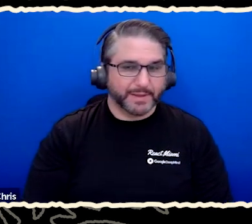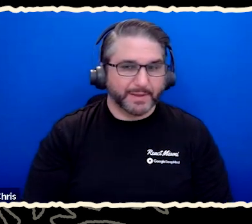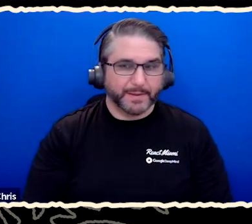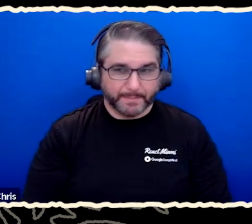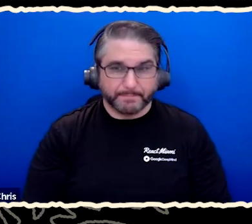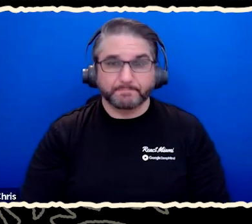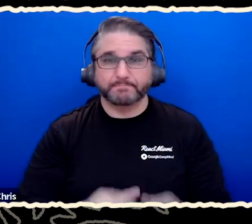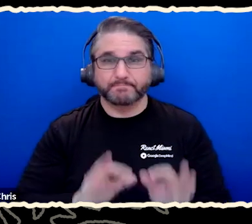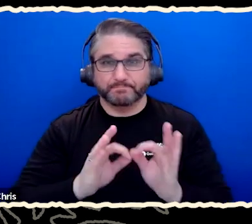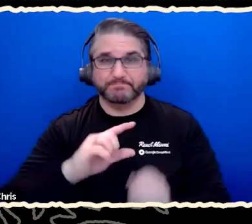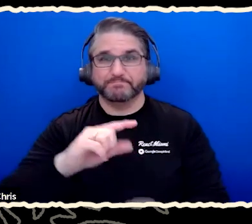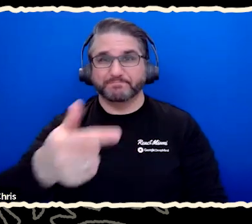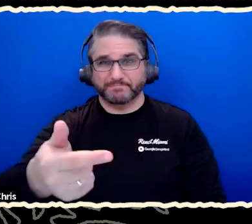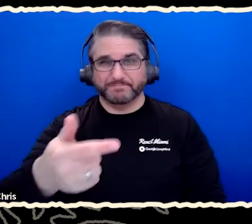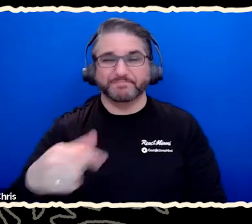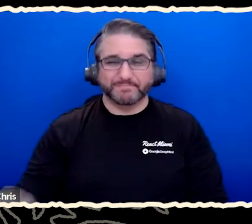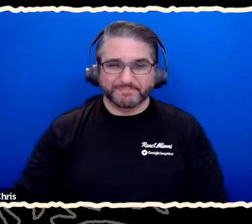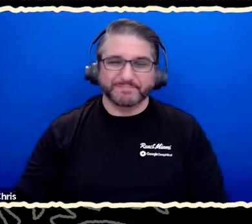And like that.